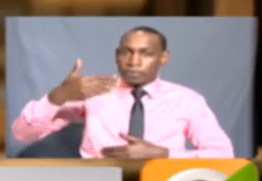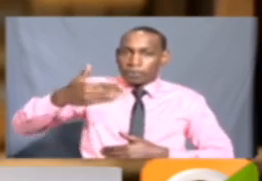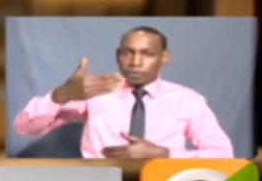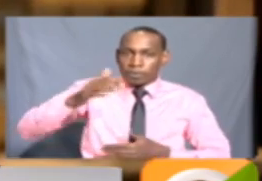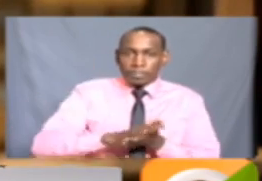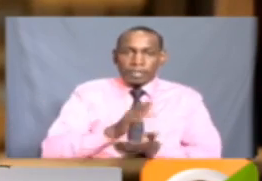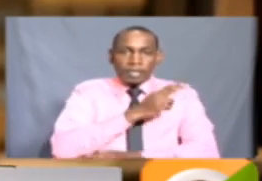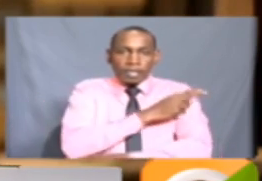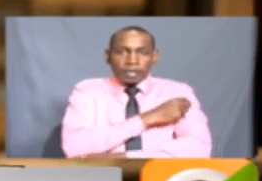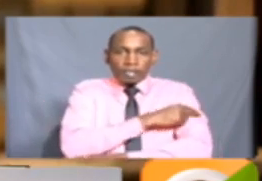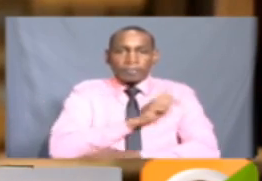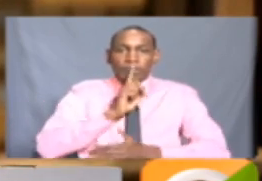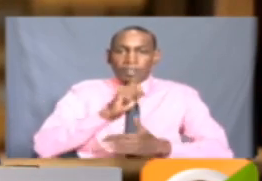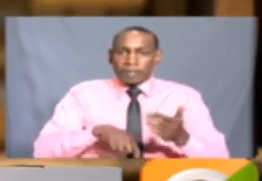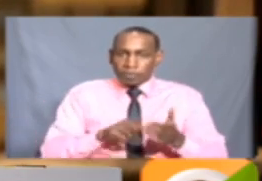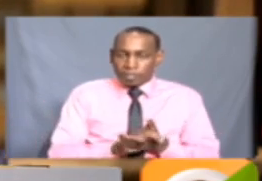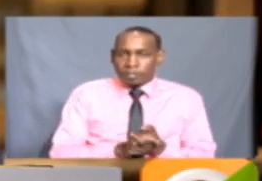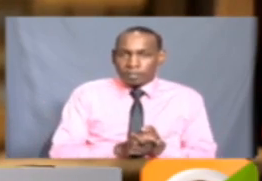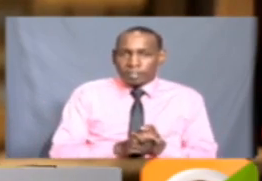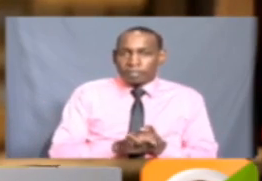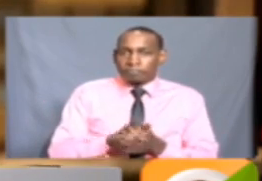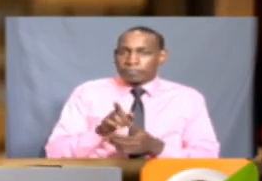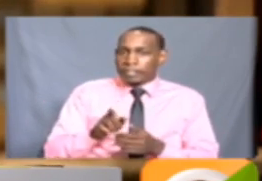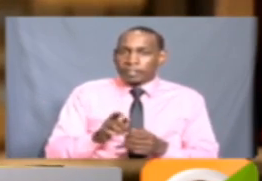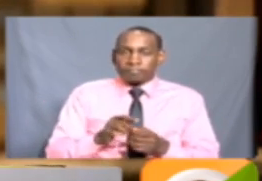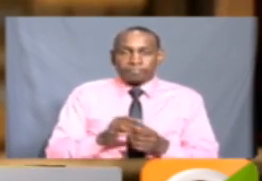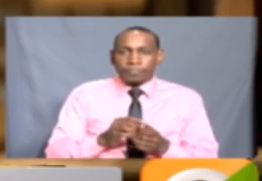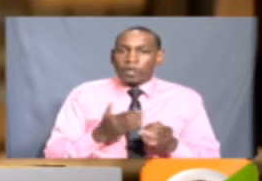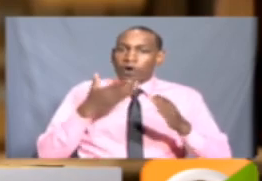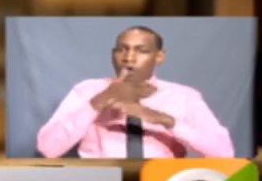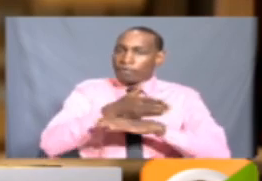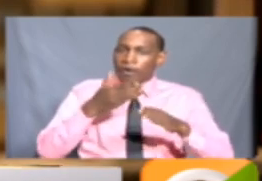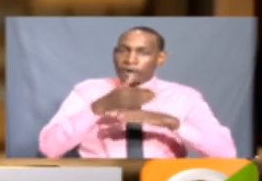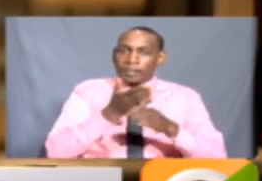The hospital says this is overstretching